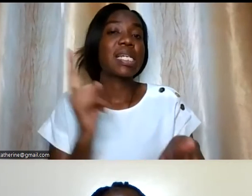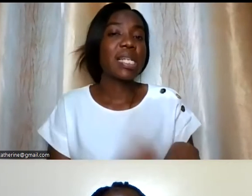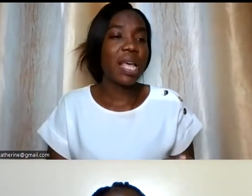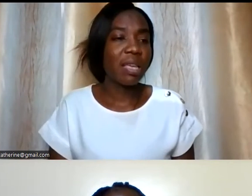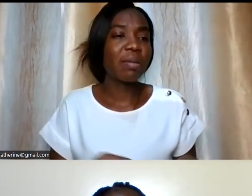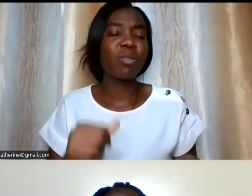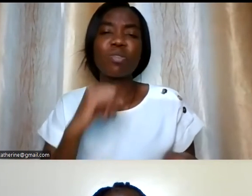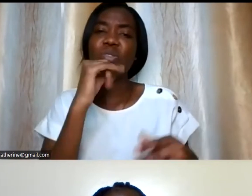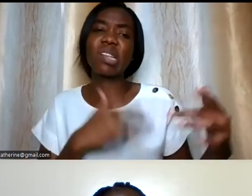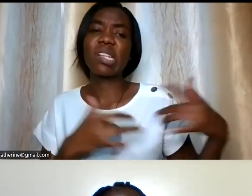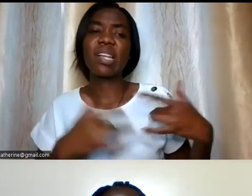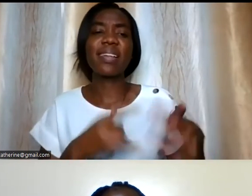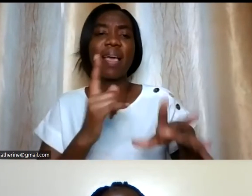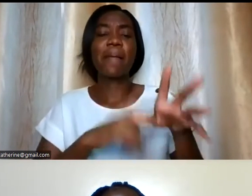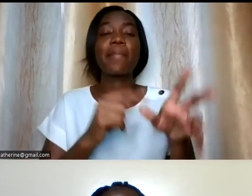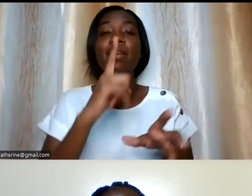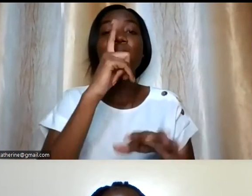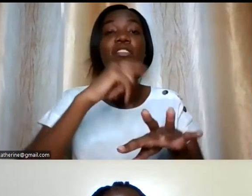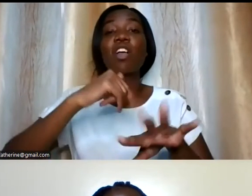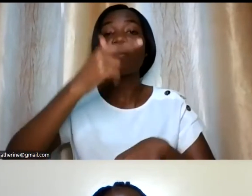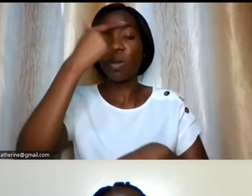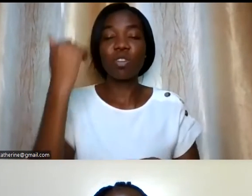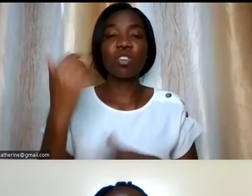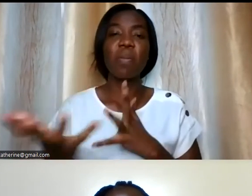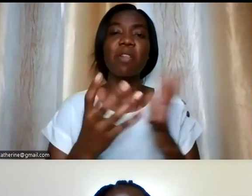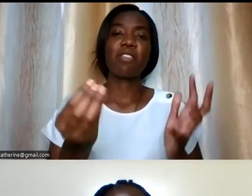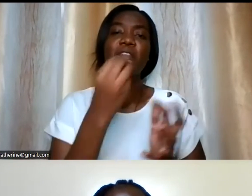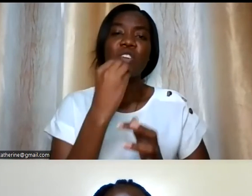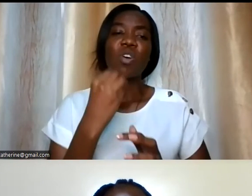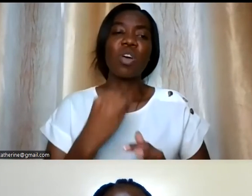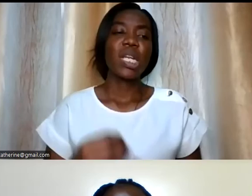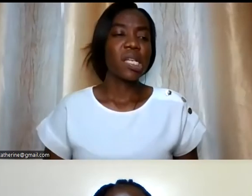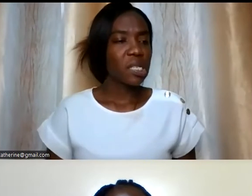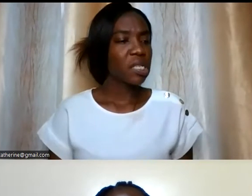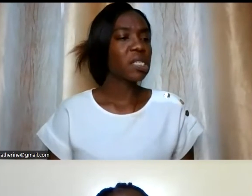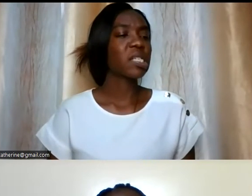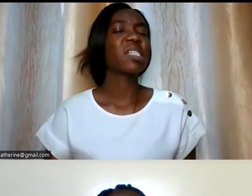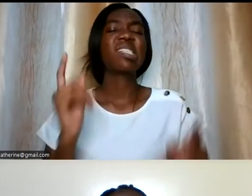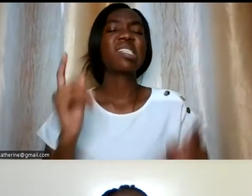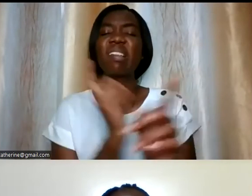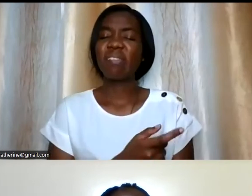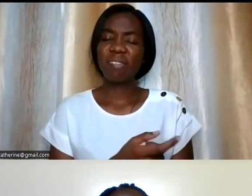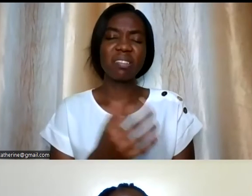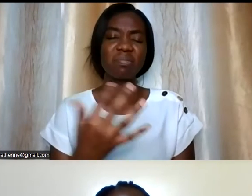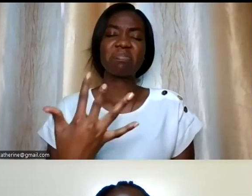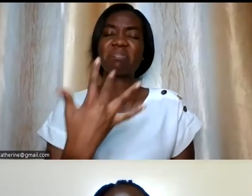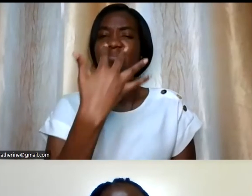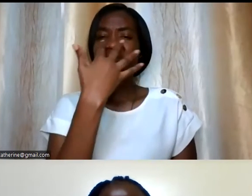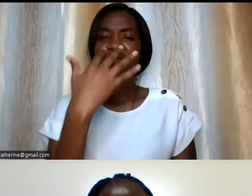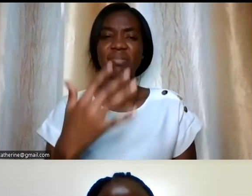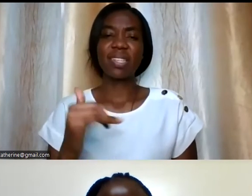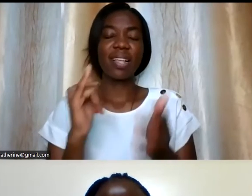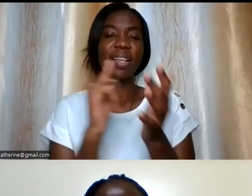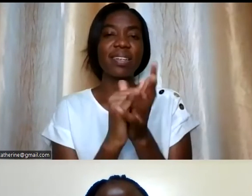during lunch hour because he brings in food that has a different type of smell that does not, it is